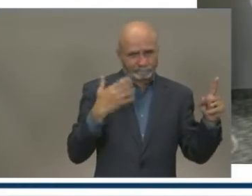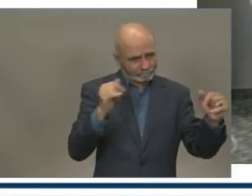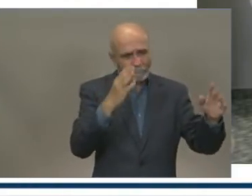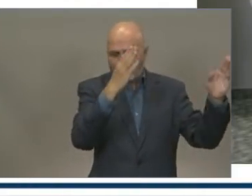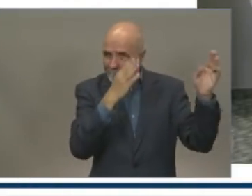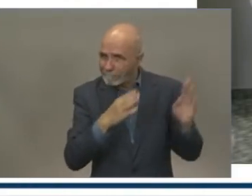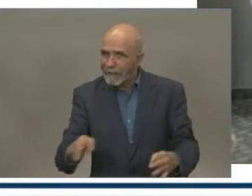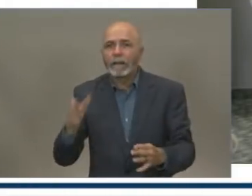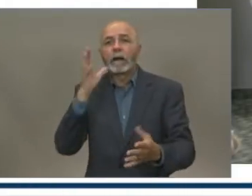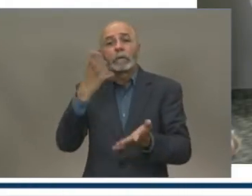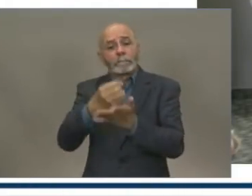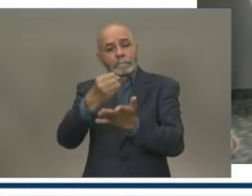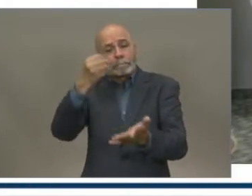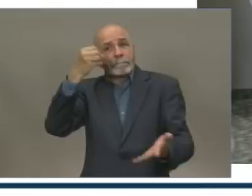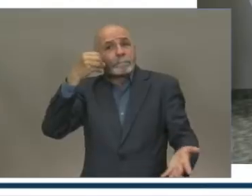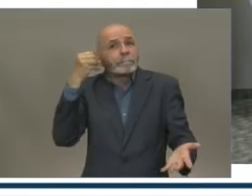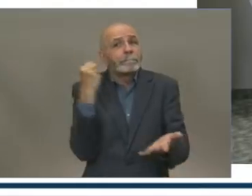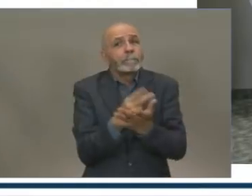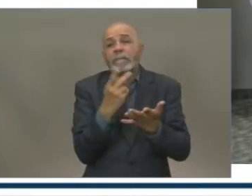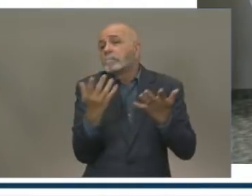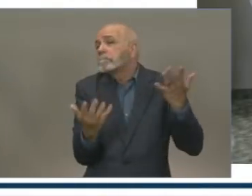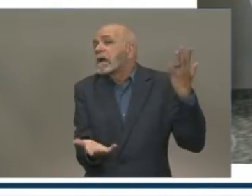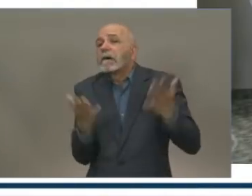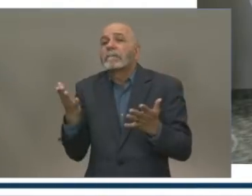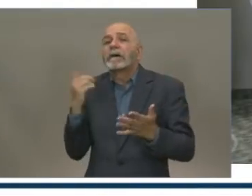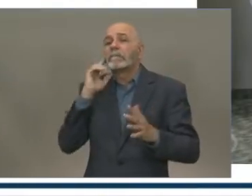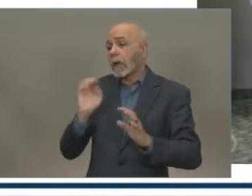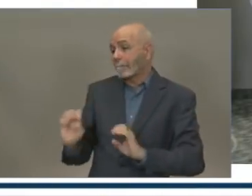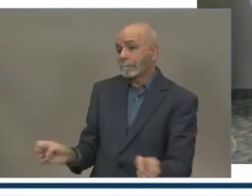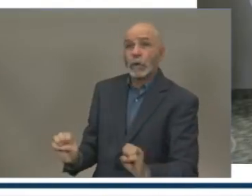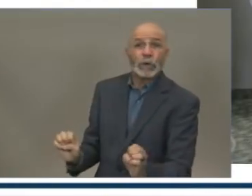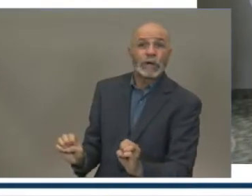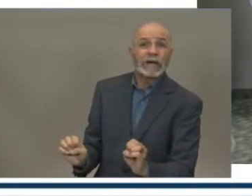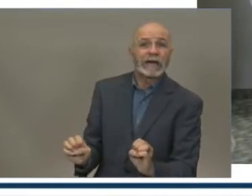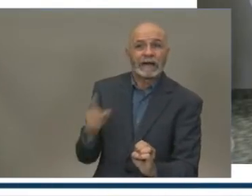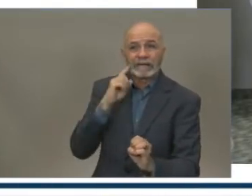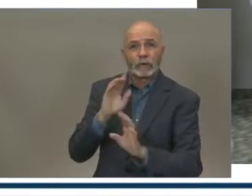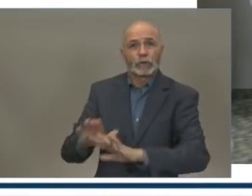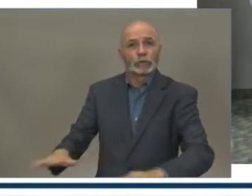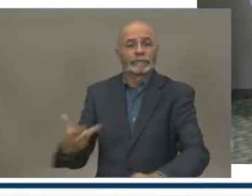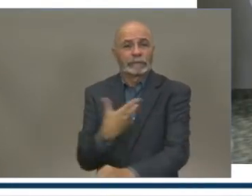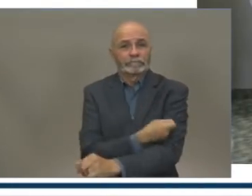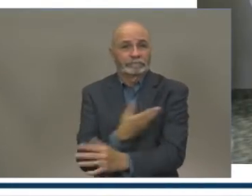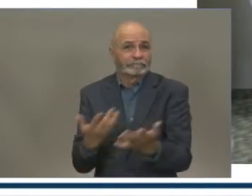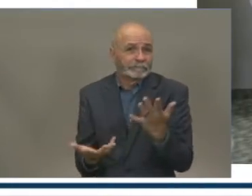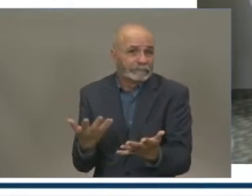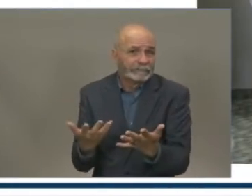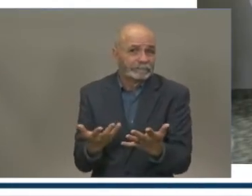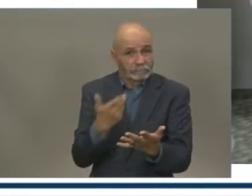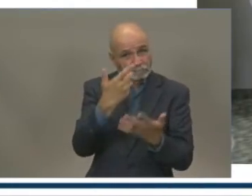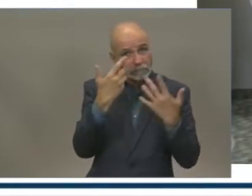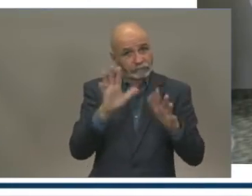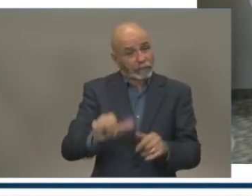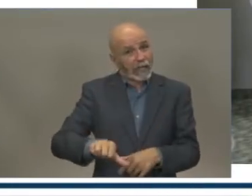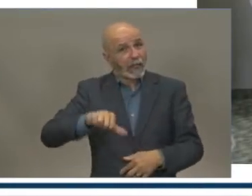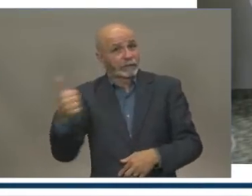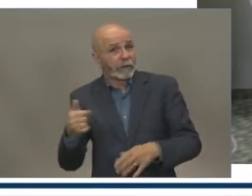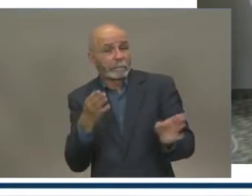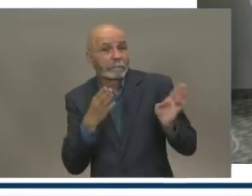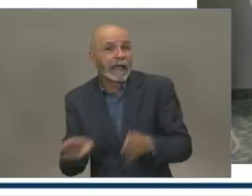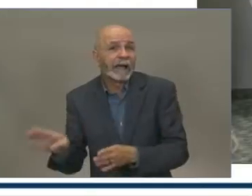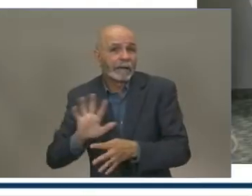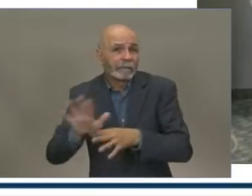approving, maybe for emergency use, the vaccine for children. Do you have a plan in place should that